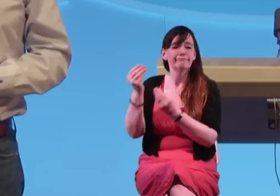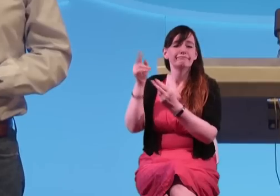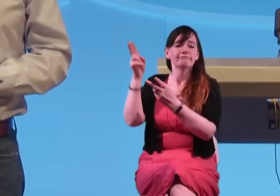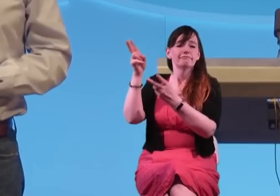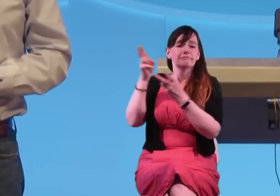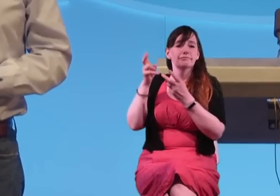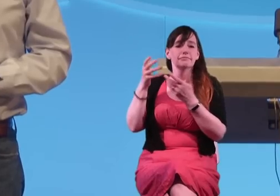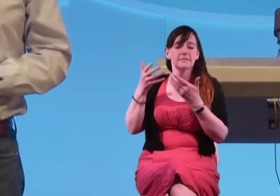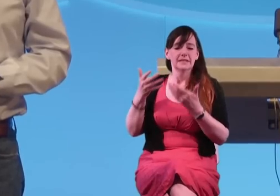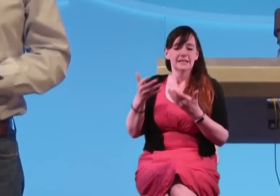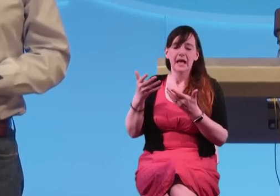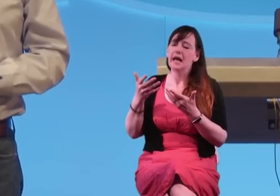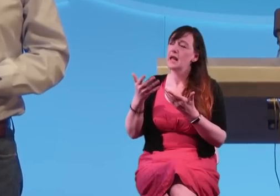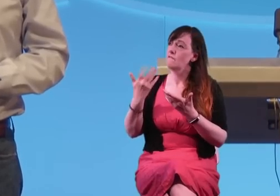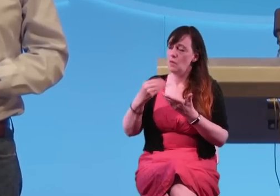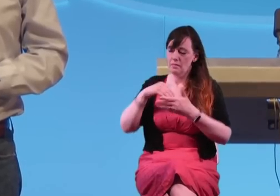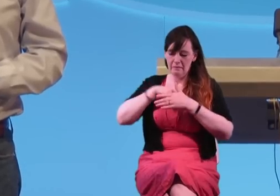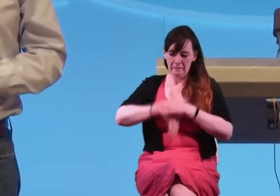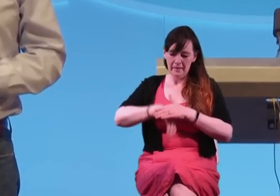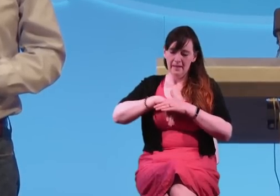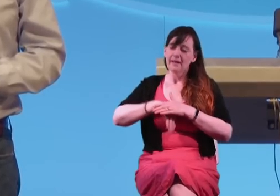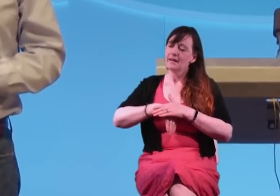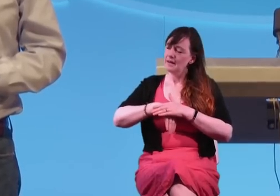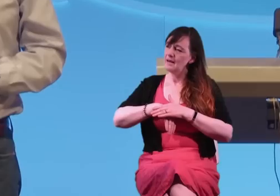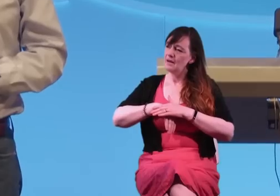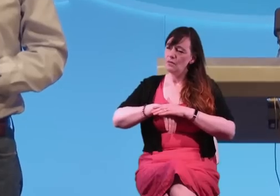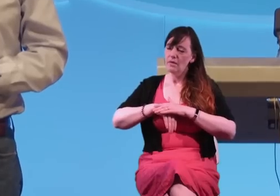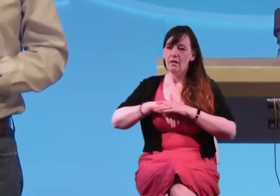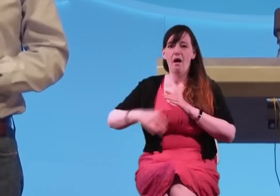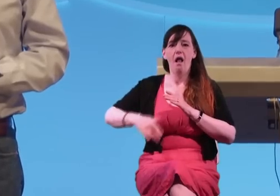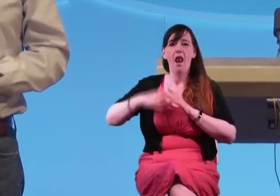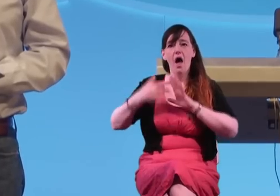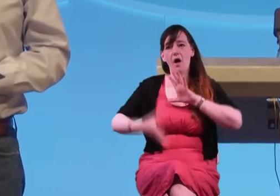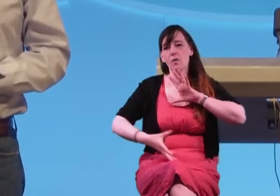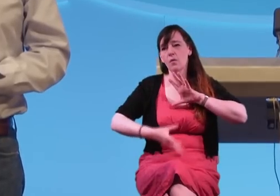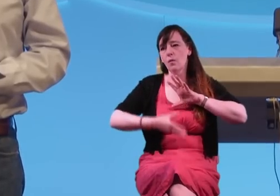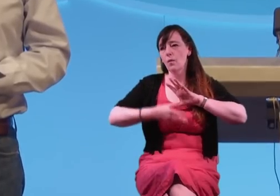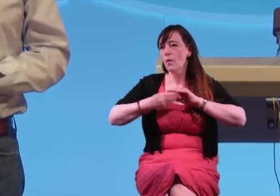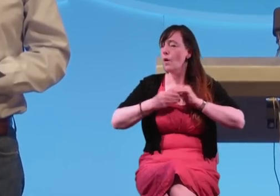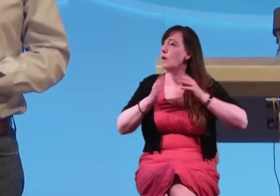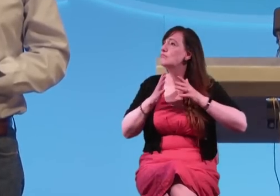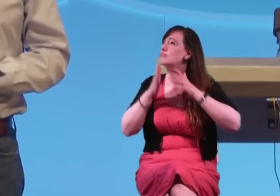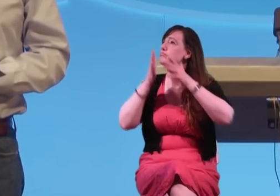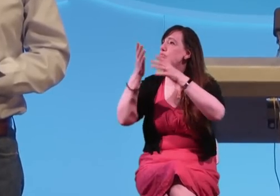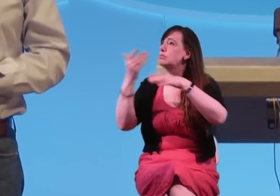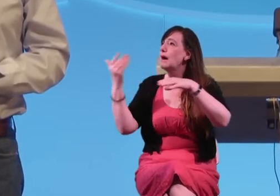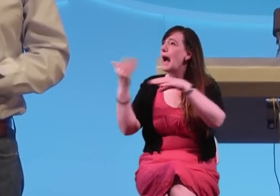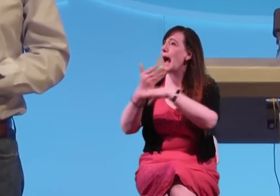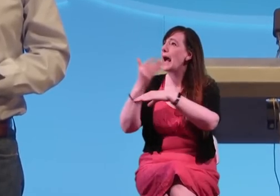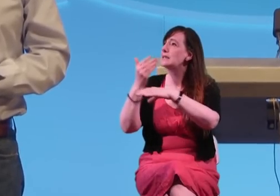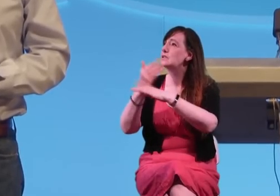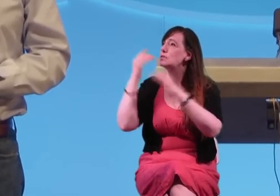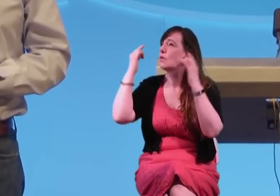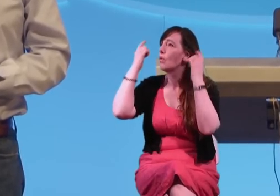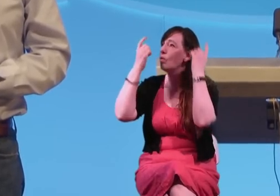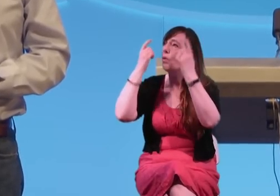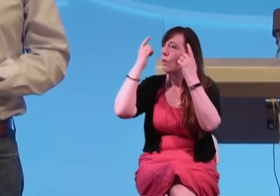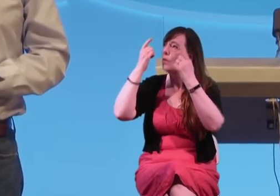we pray that from our inmost beings, in all of our lives, speech and action, we would be those who bring You